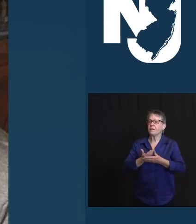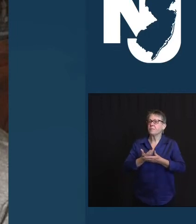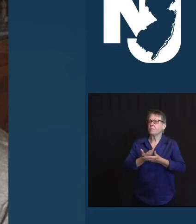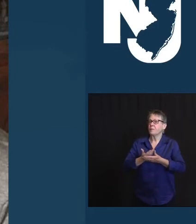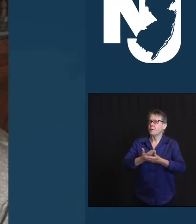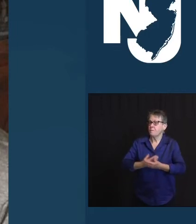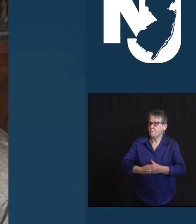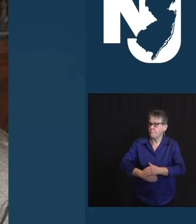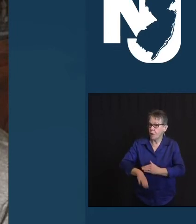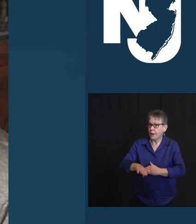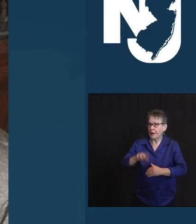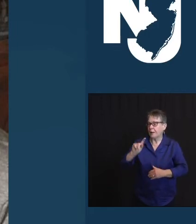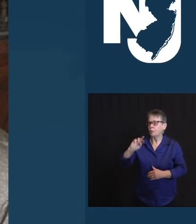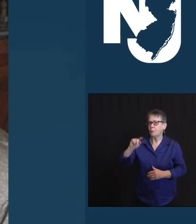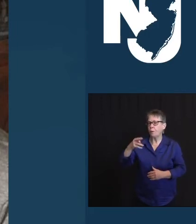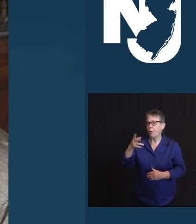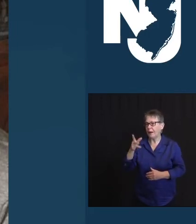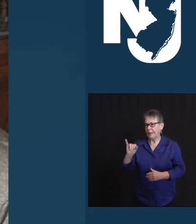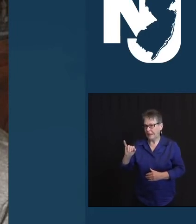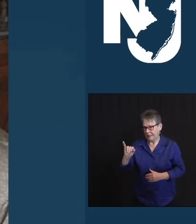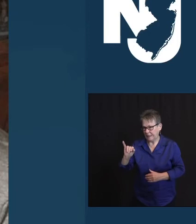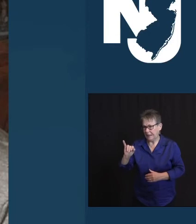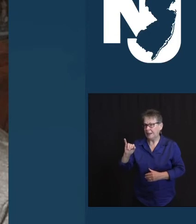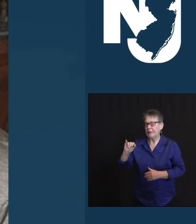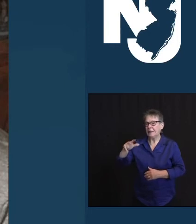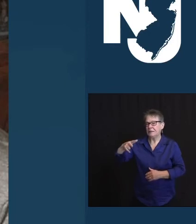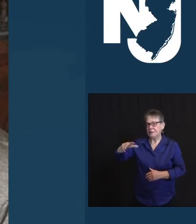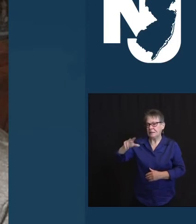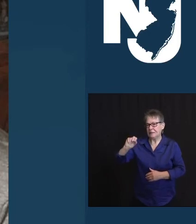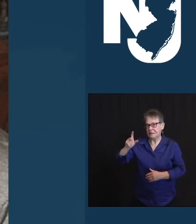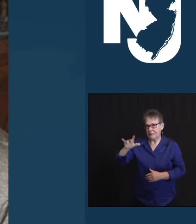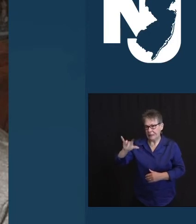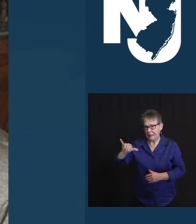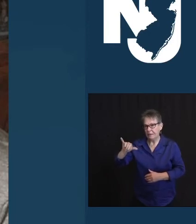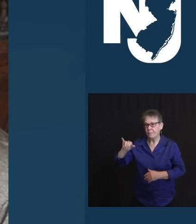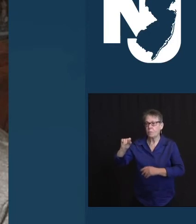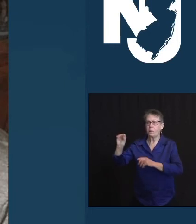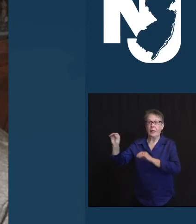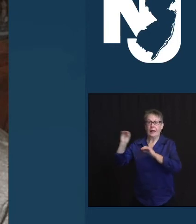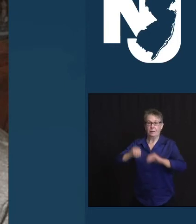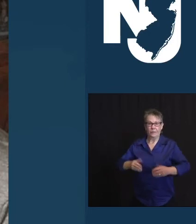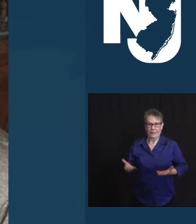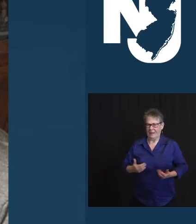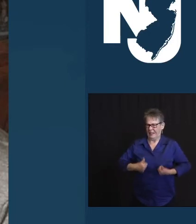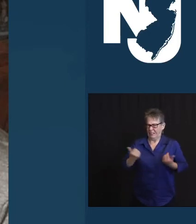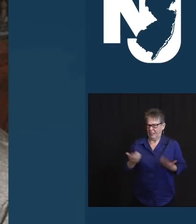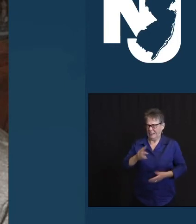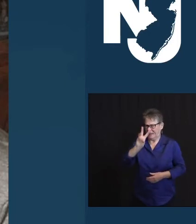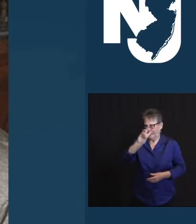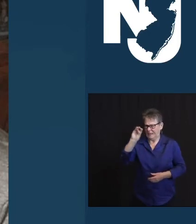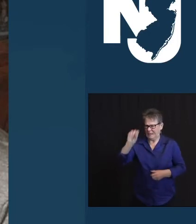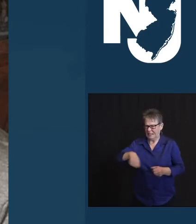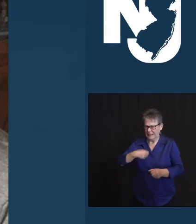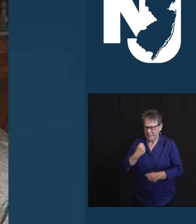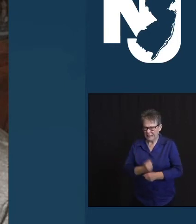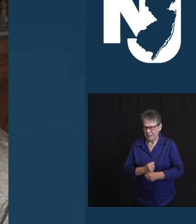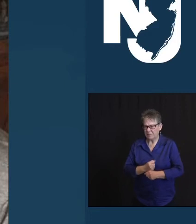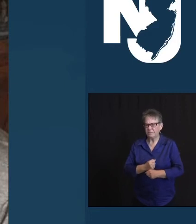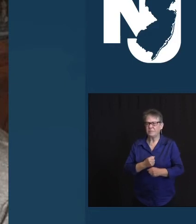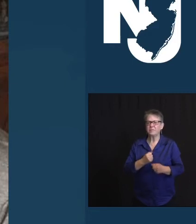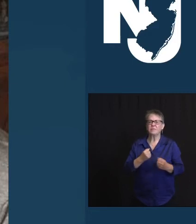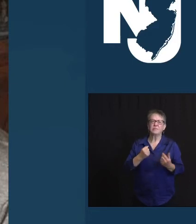He lived in the United States for 60 of his 74 years. From 1966 through 1969, he